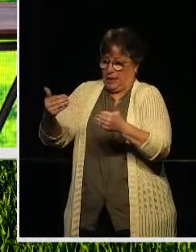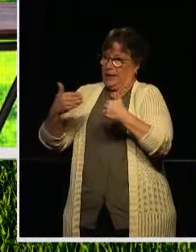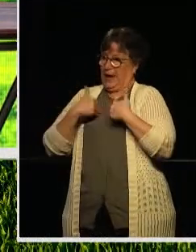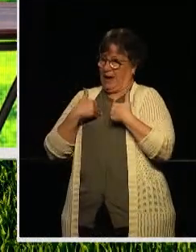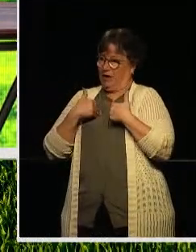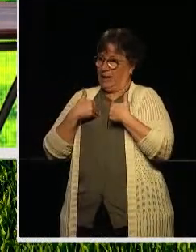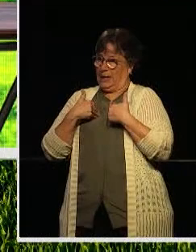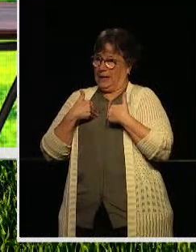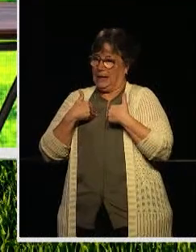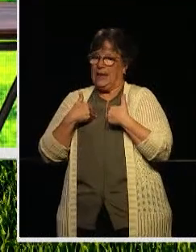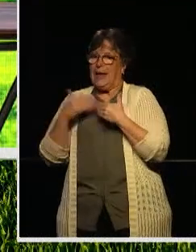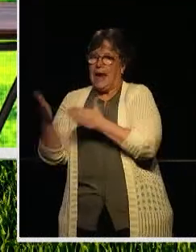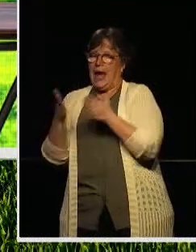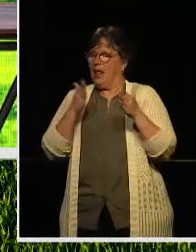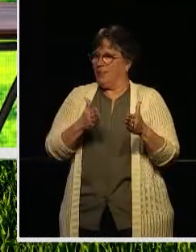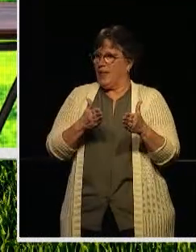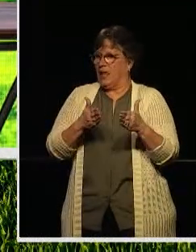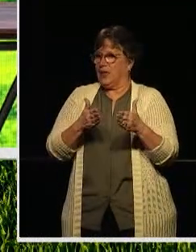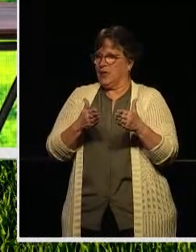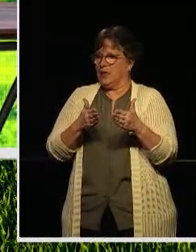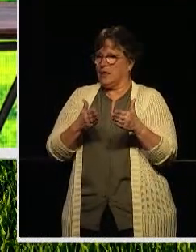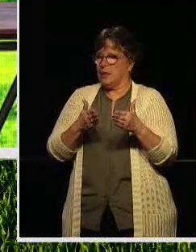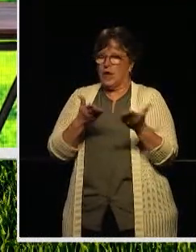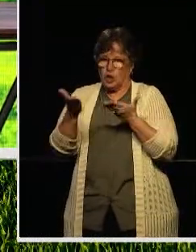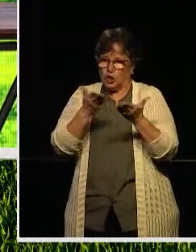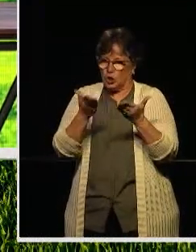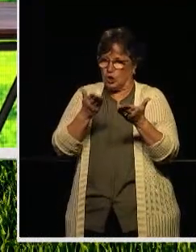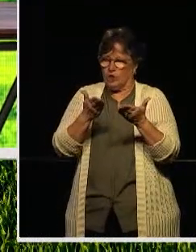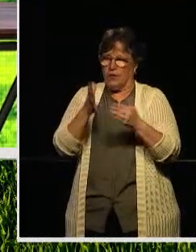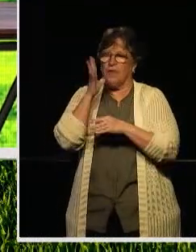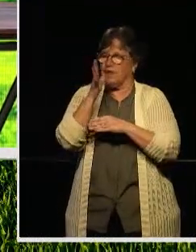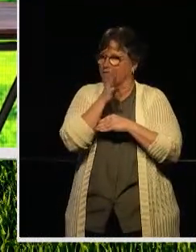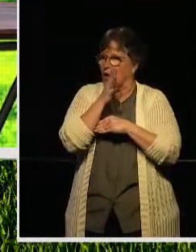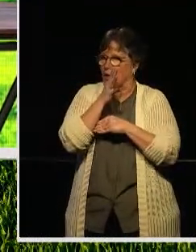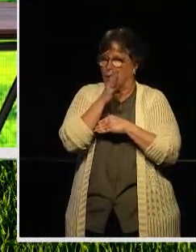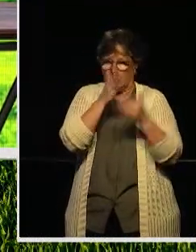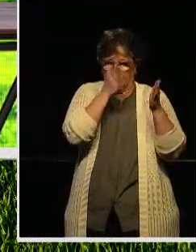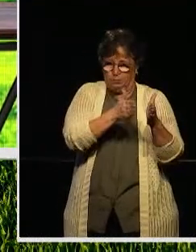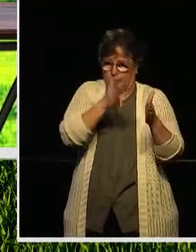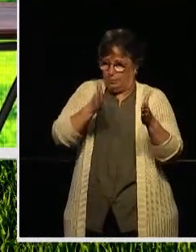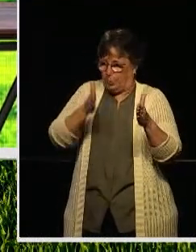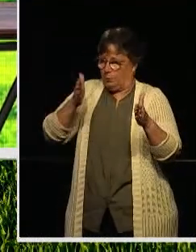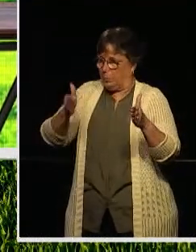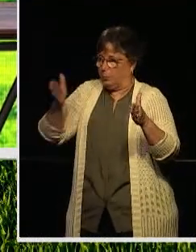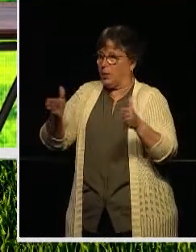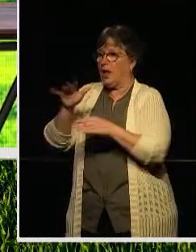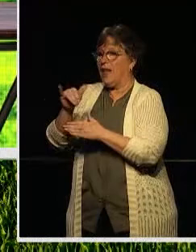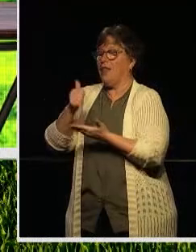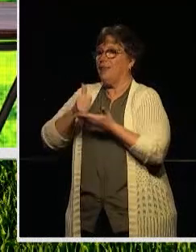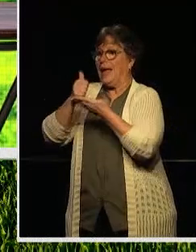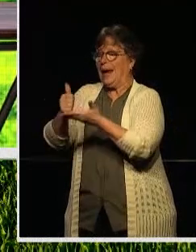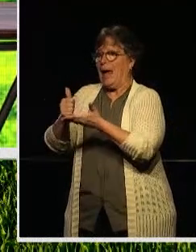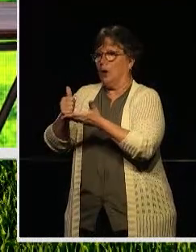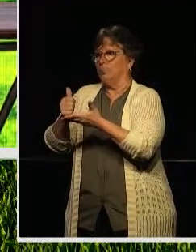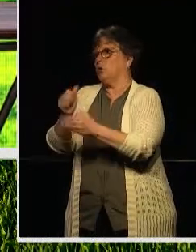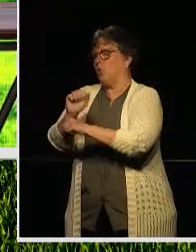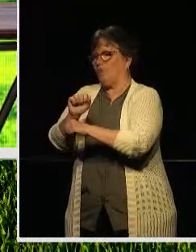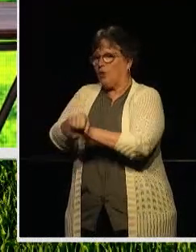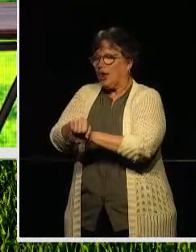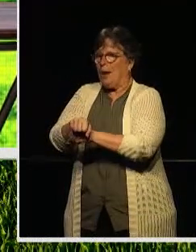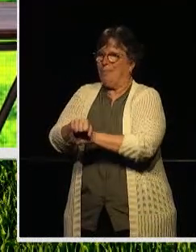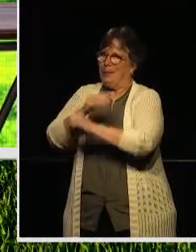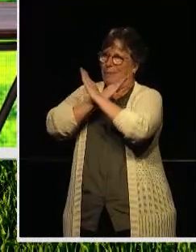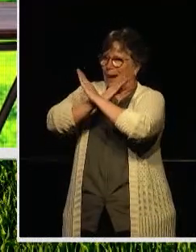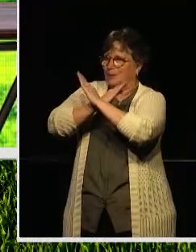as a service, and do that on sort of an incremental basis, and then that helps overcome some of the obstacles that we talked about